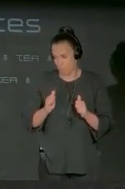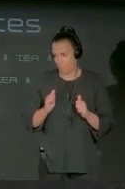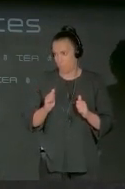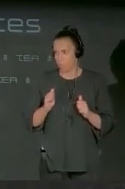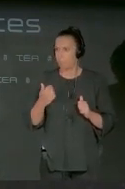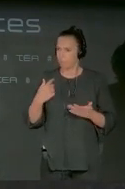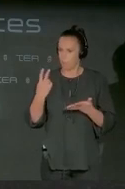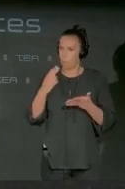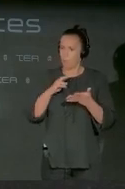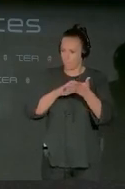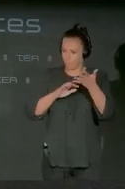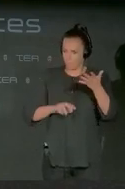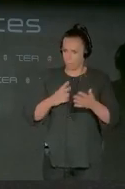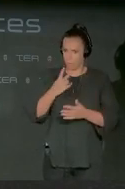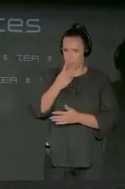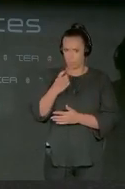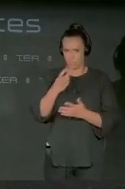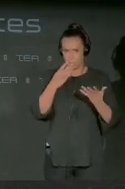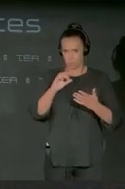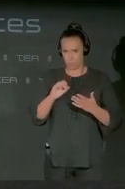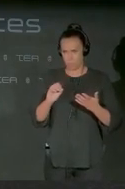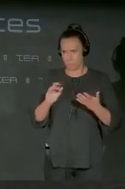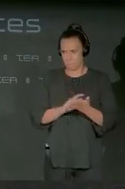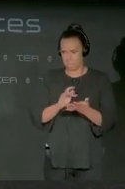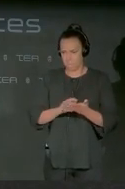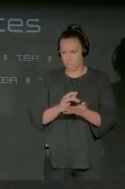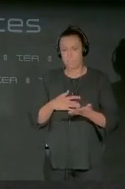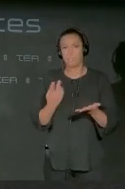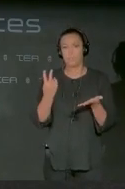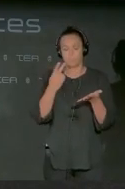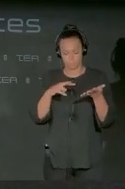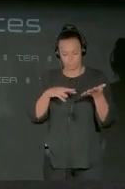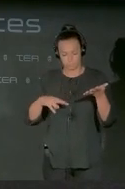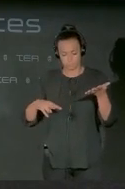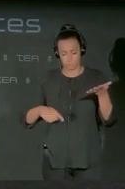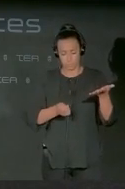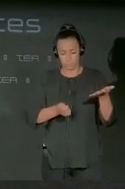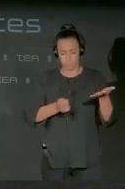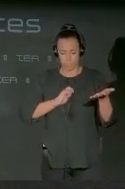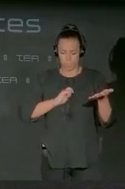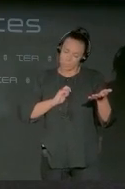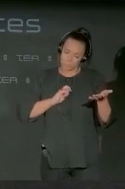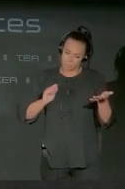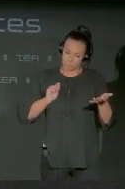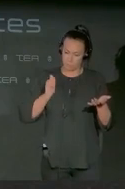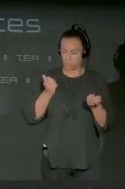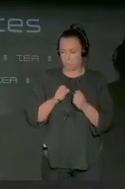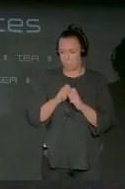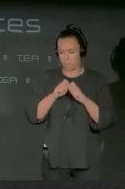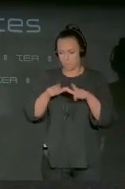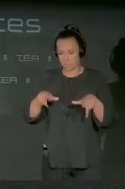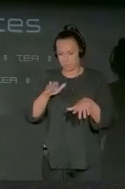and using that as a springboard for our work at Video Games Europe for the next few years.